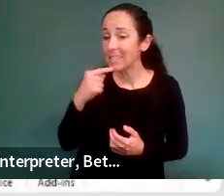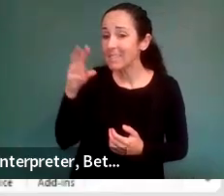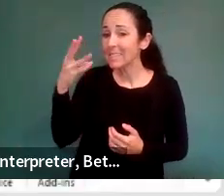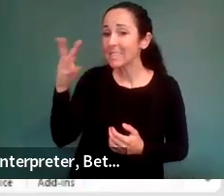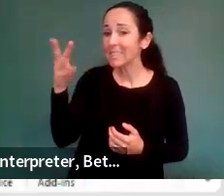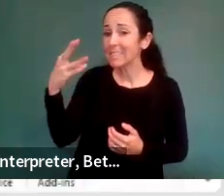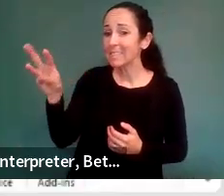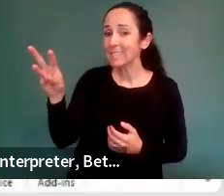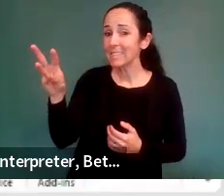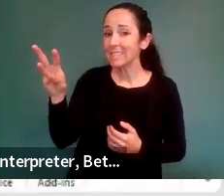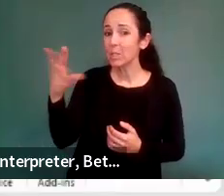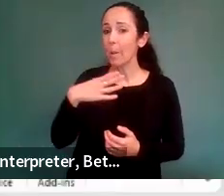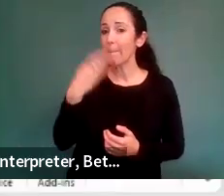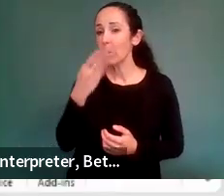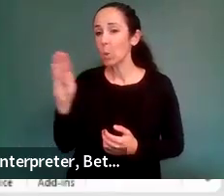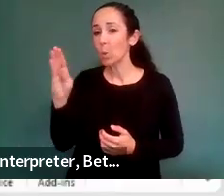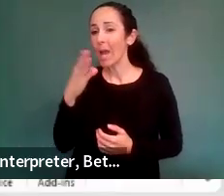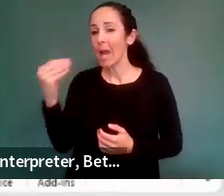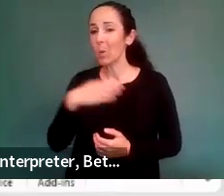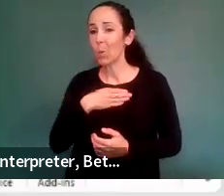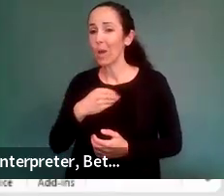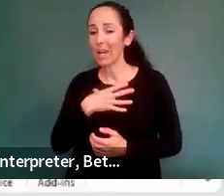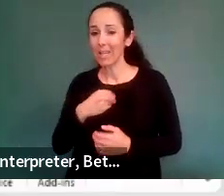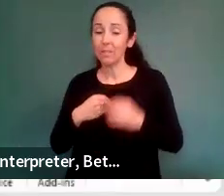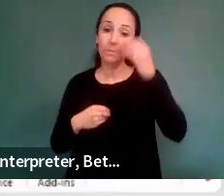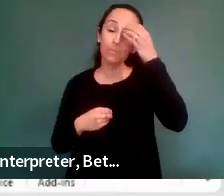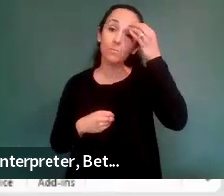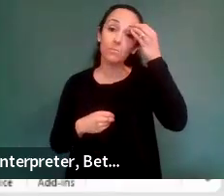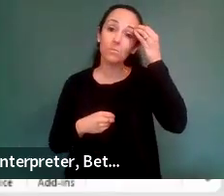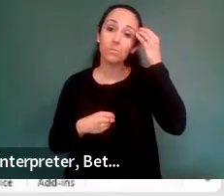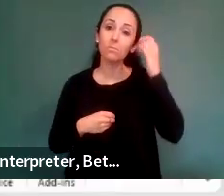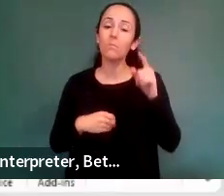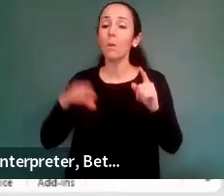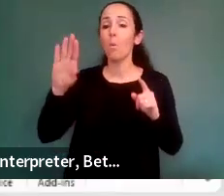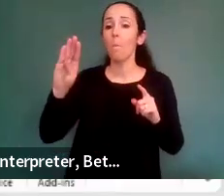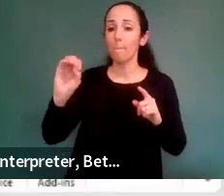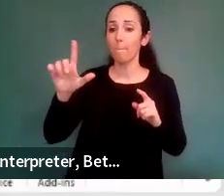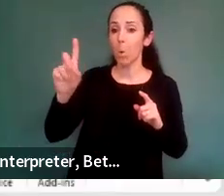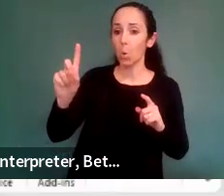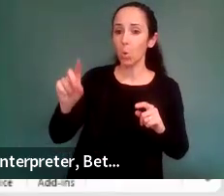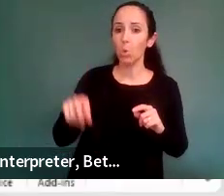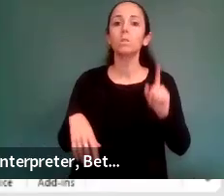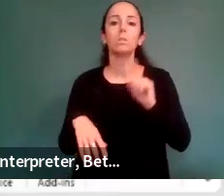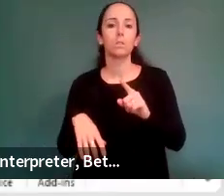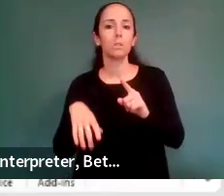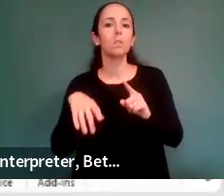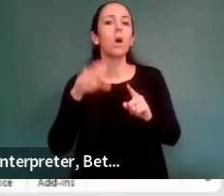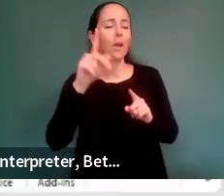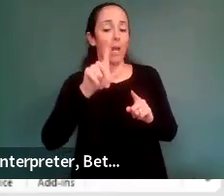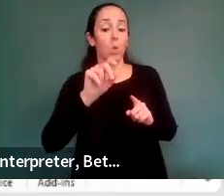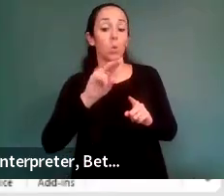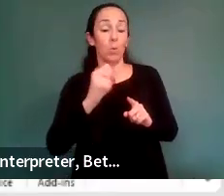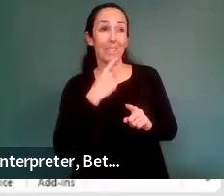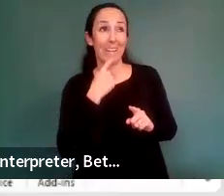line spacing, :0 line. So immediately we know this is bolded. That's wonderful. So we should be paying attention to this. So this should probably